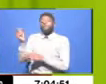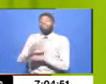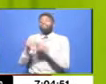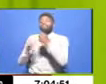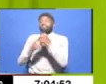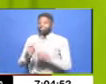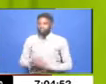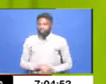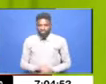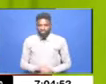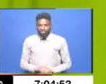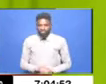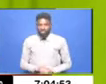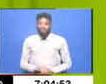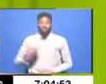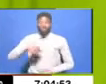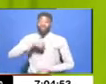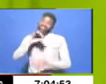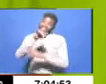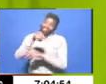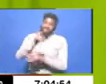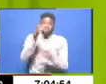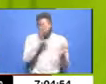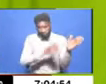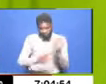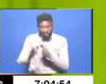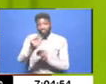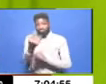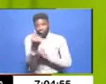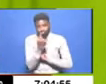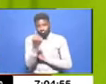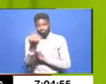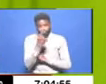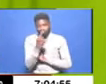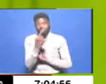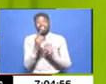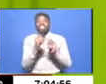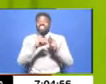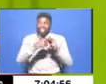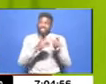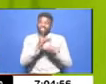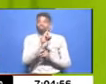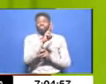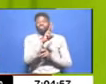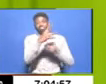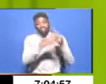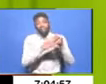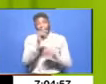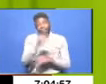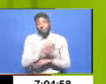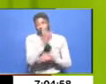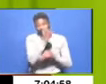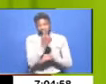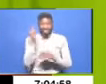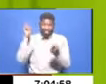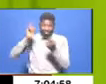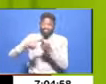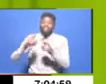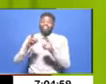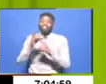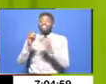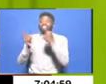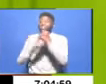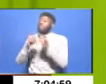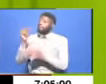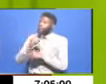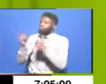their appearances before us from the 29th of May until the 6th of June. They expected to book the times